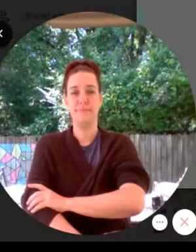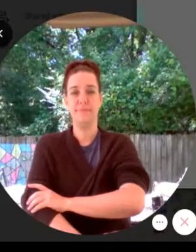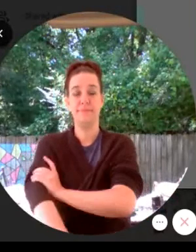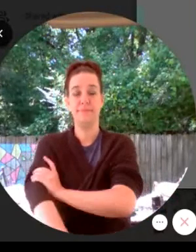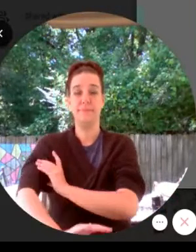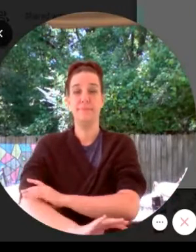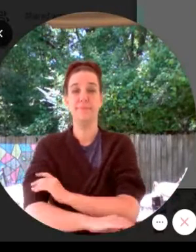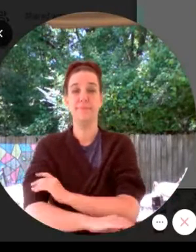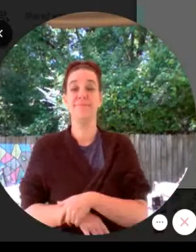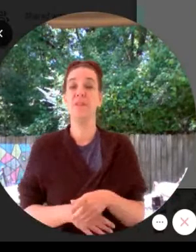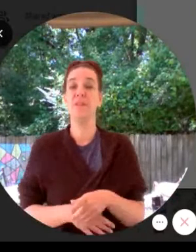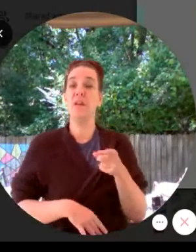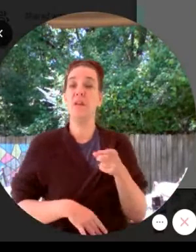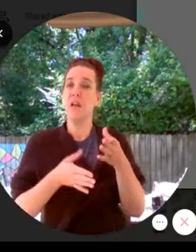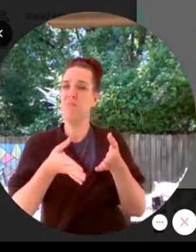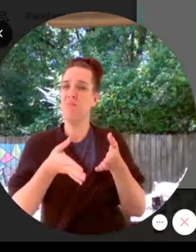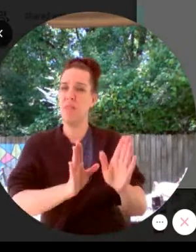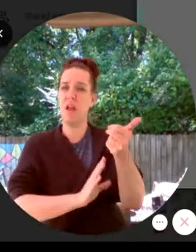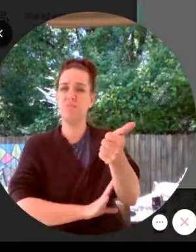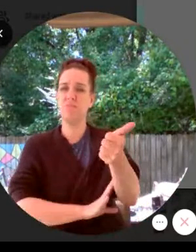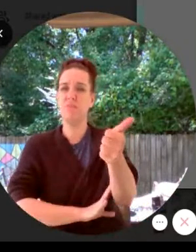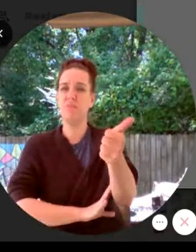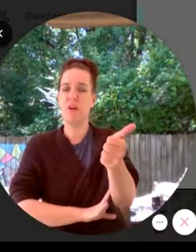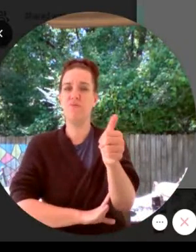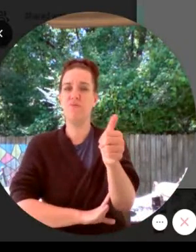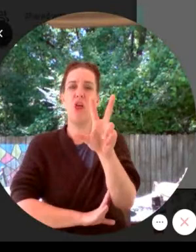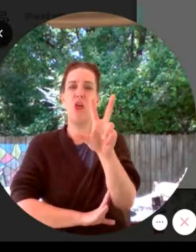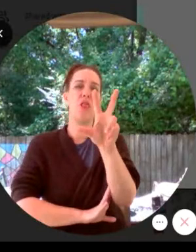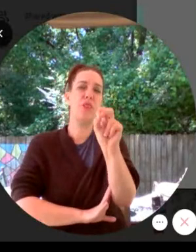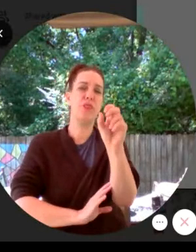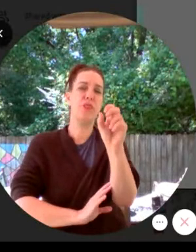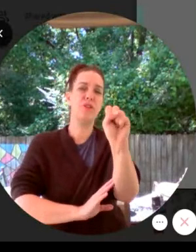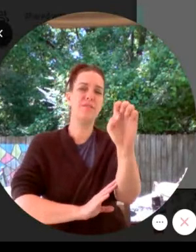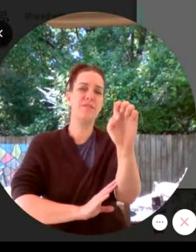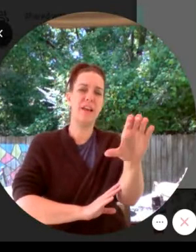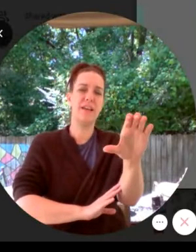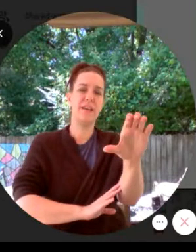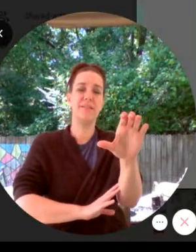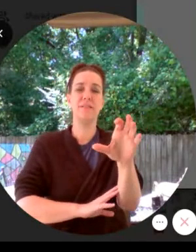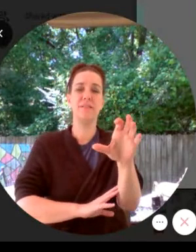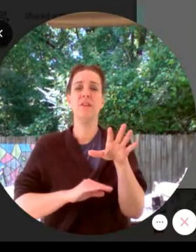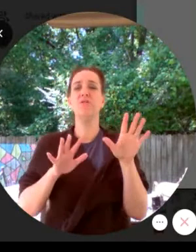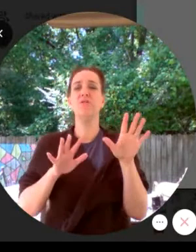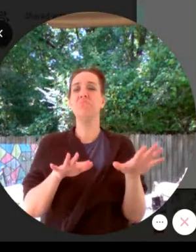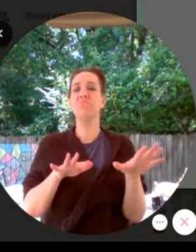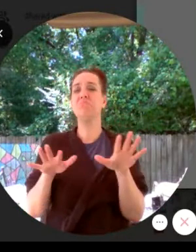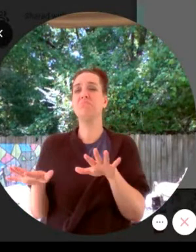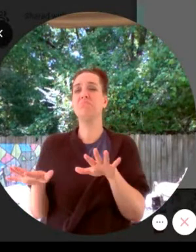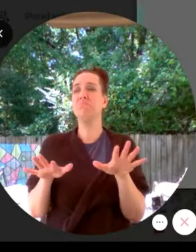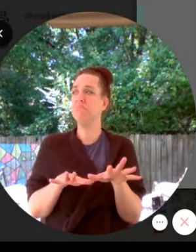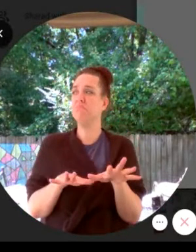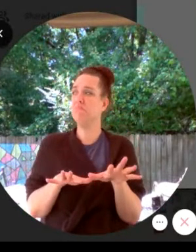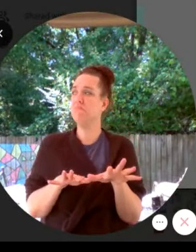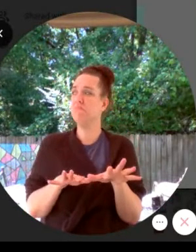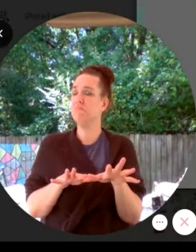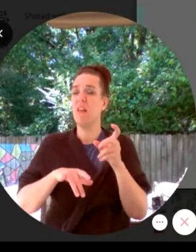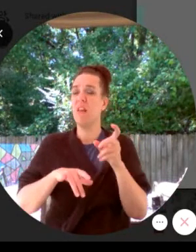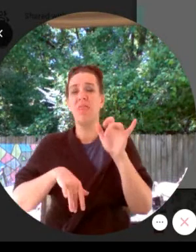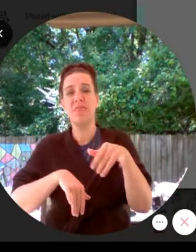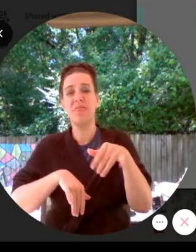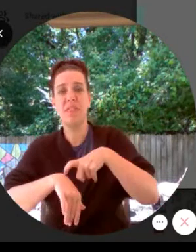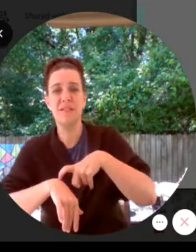Bertrand allowed himself 30 seconds of leisure, during which he surveyed